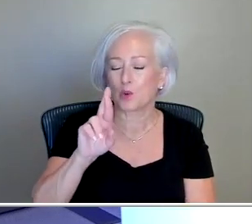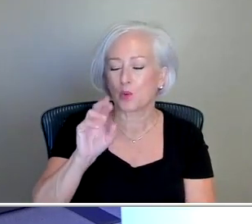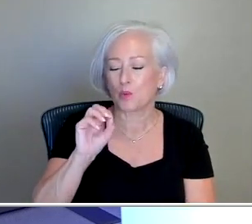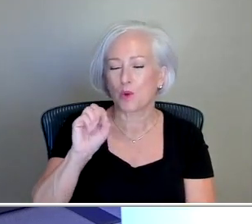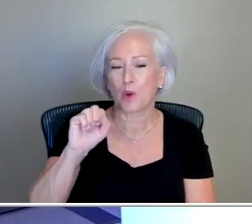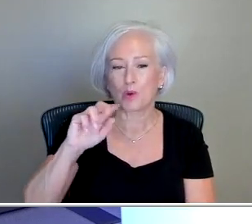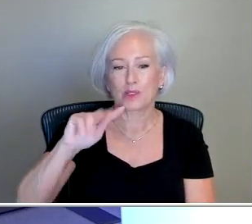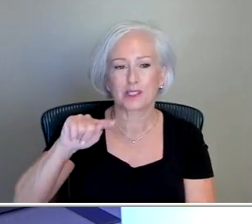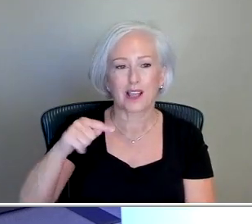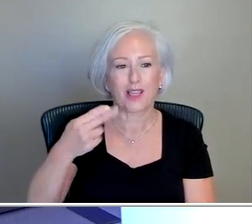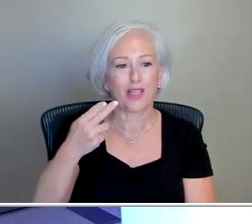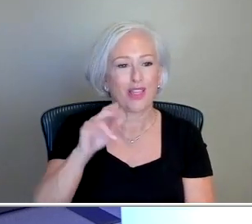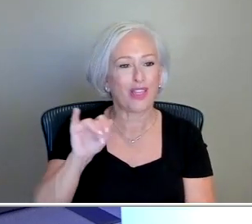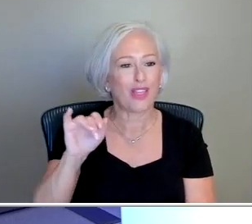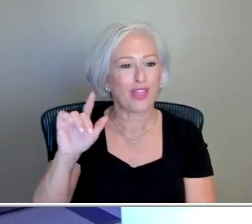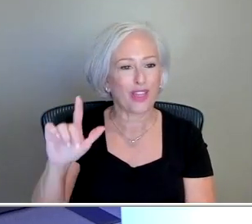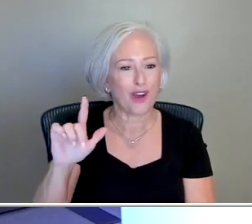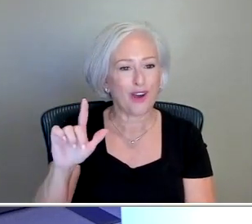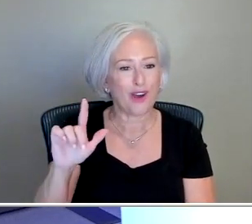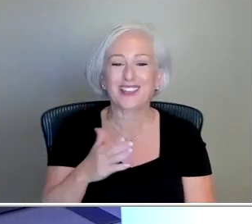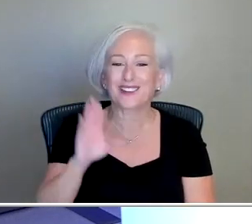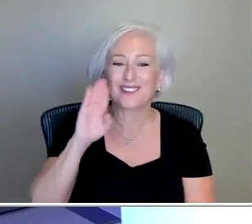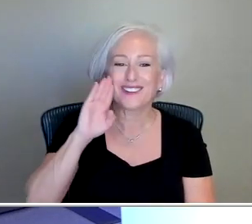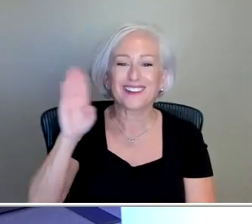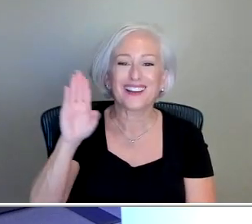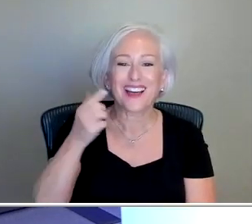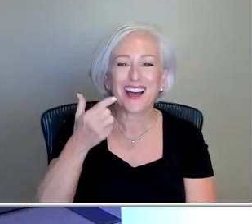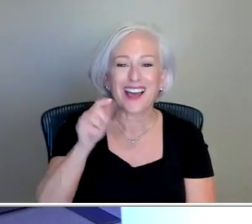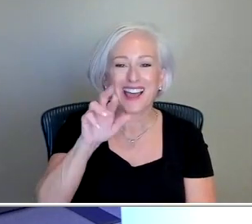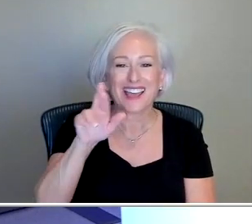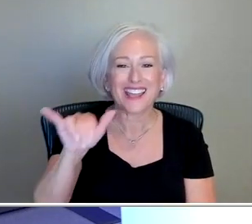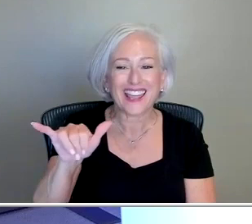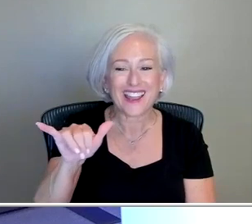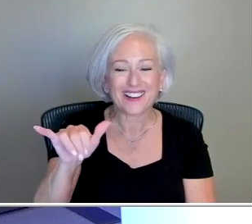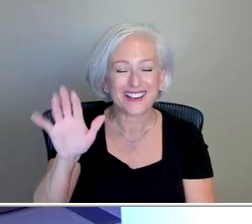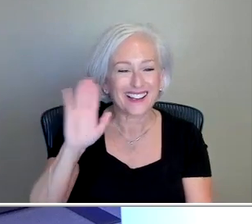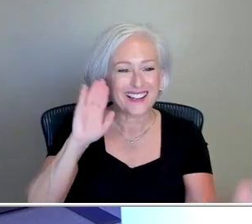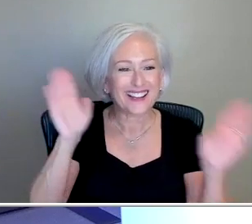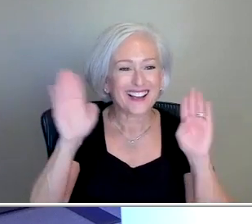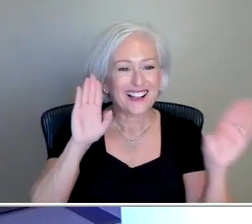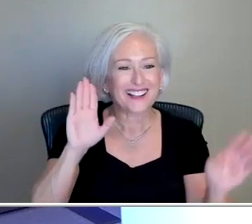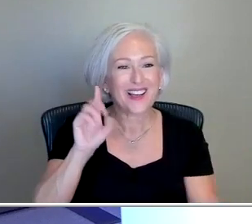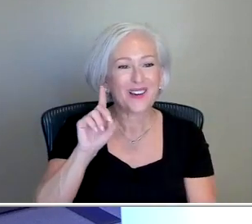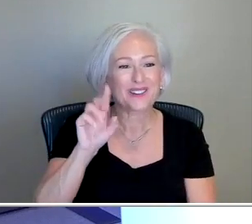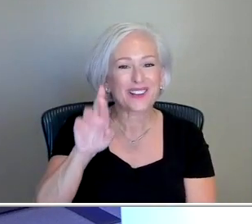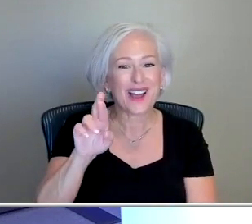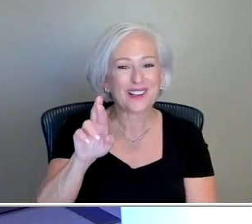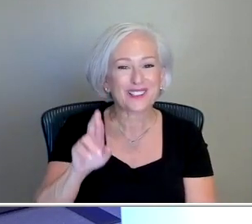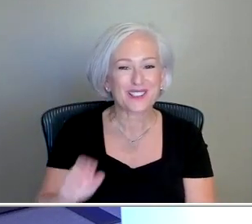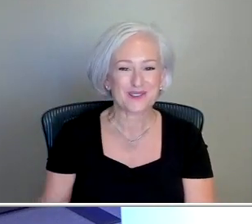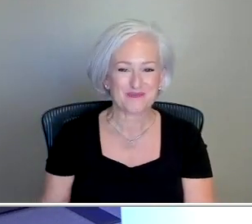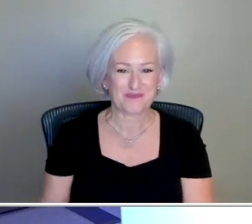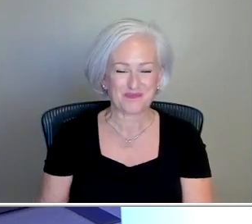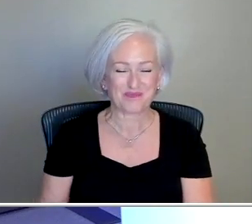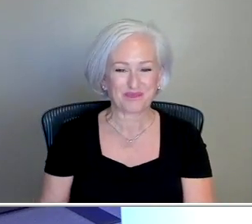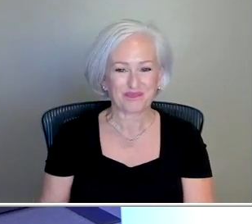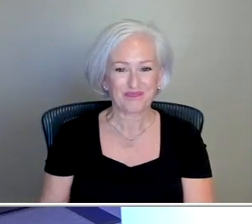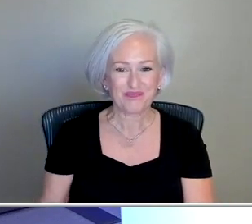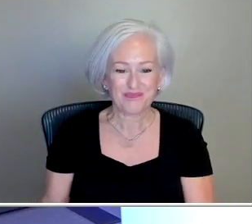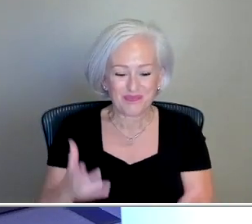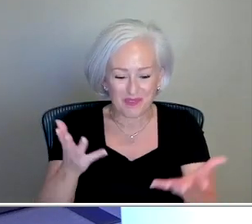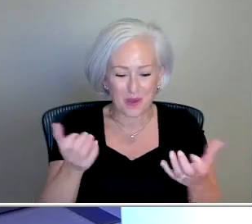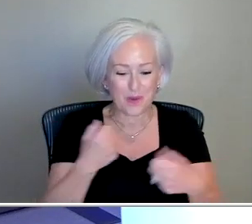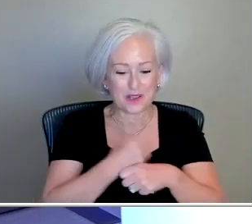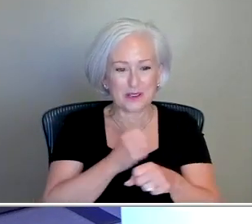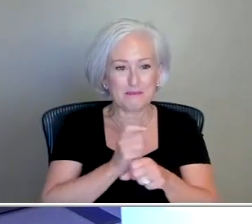thank you. And hello, Gary. You have quite a list of credentials. I just want to make sure that we let our audience know. You're the medical director